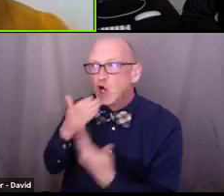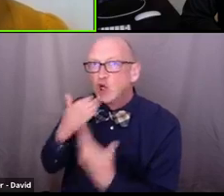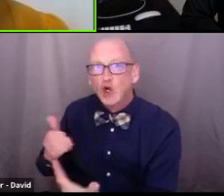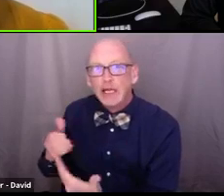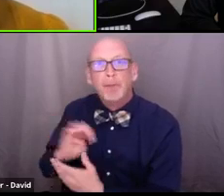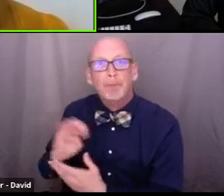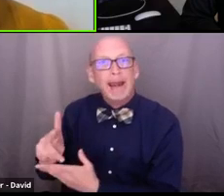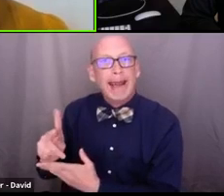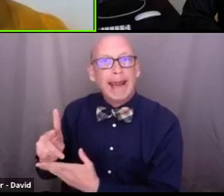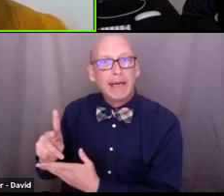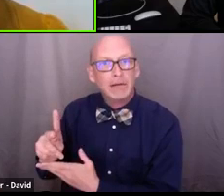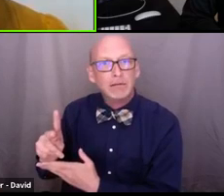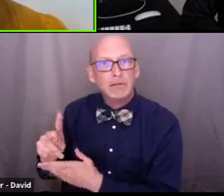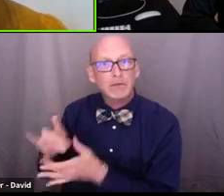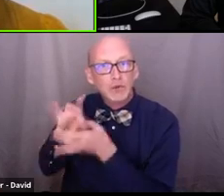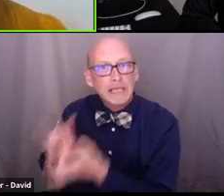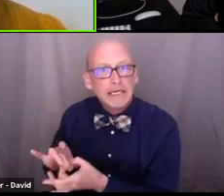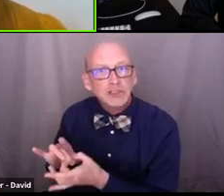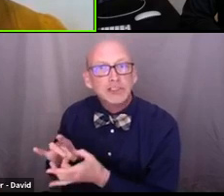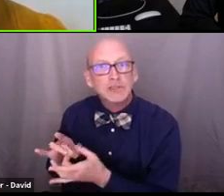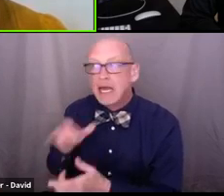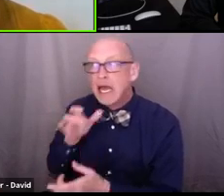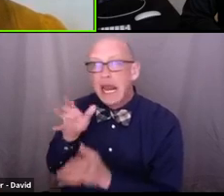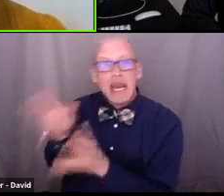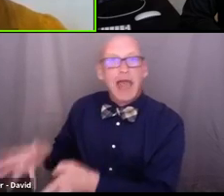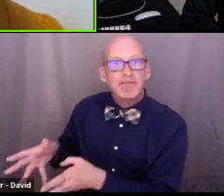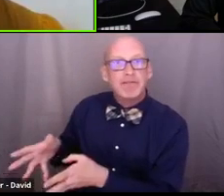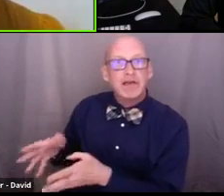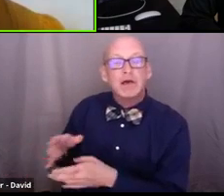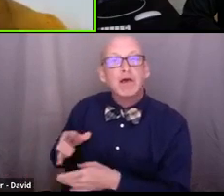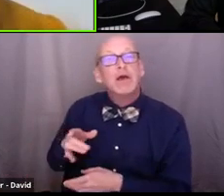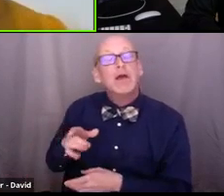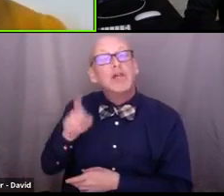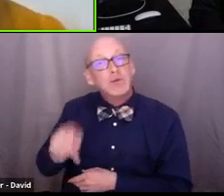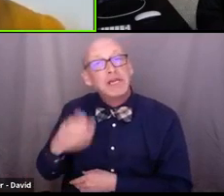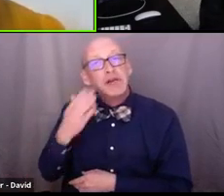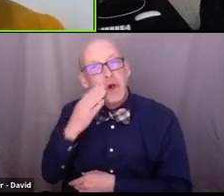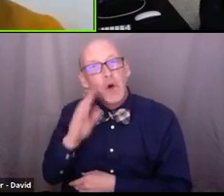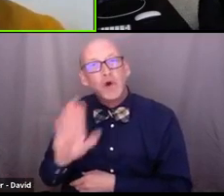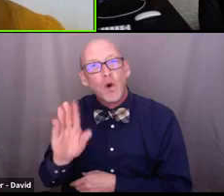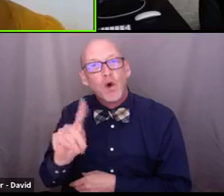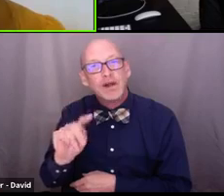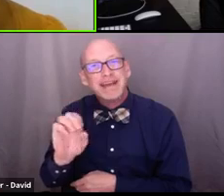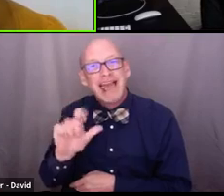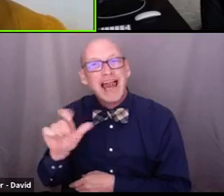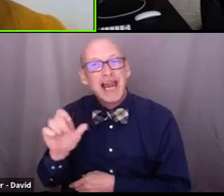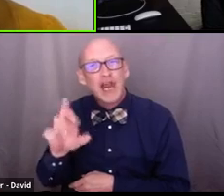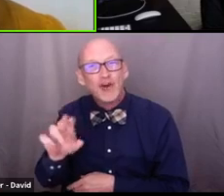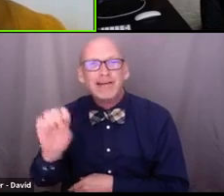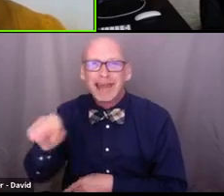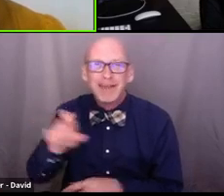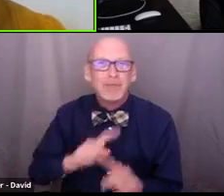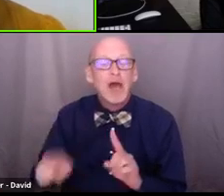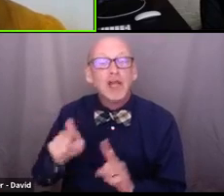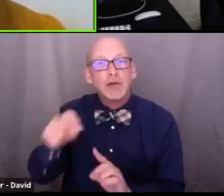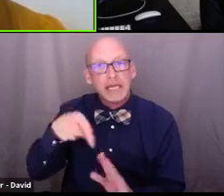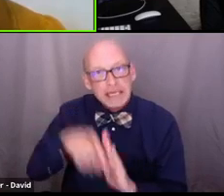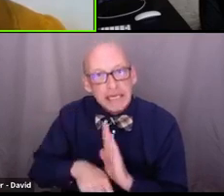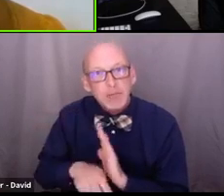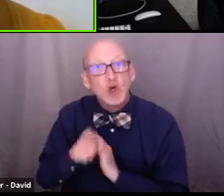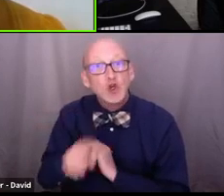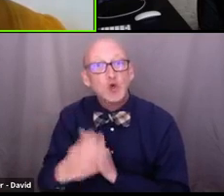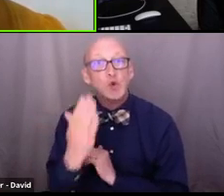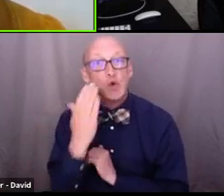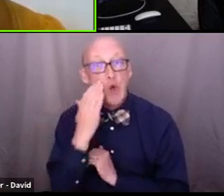relationships. Not only is it important for you to know your teller, but you have to go deeper than that. Do you guys know your